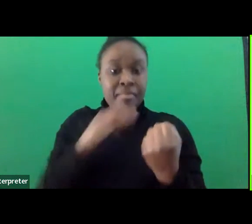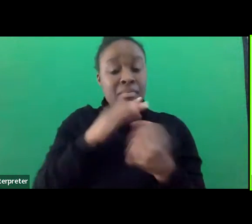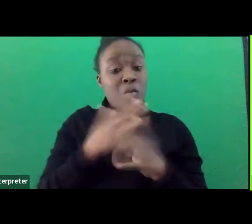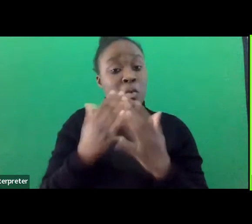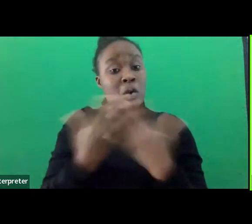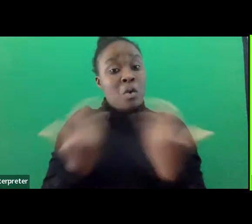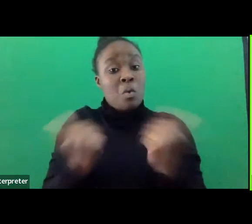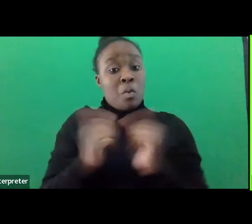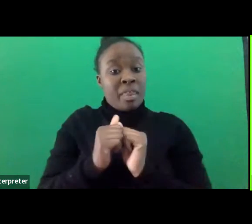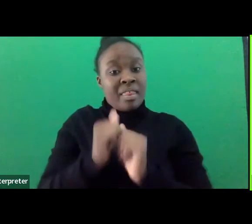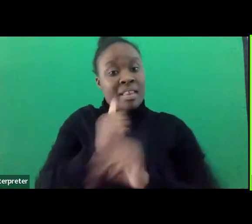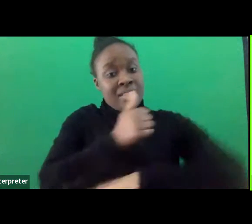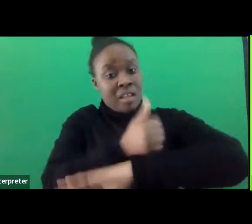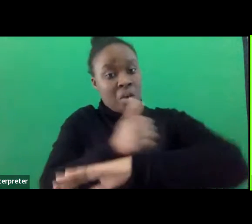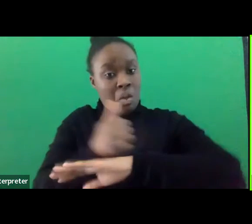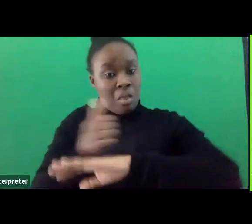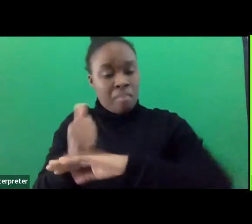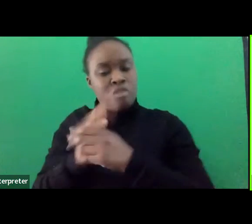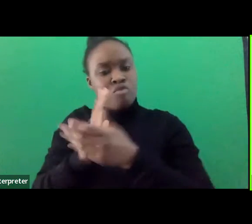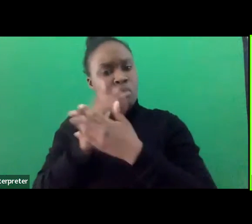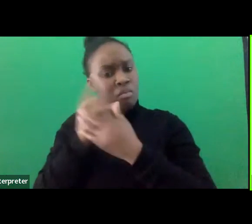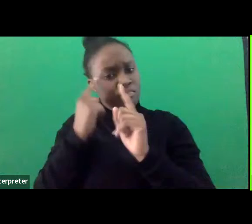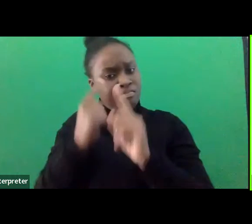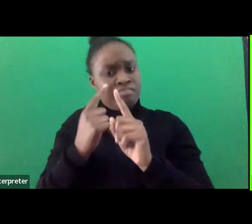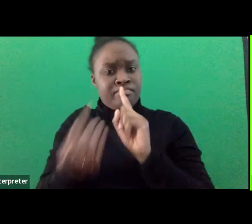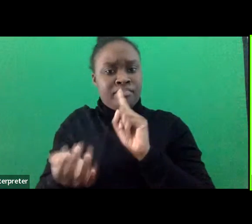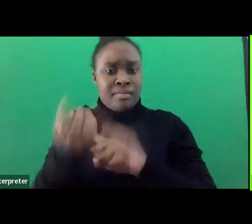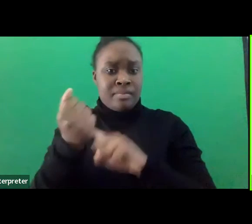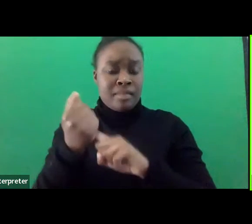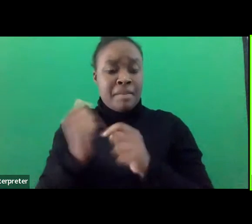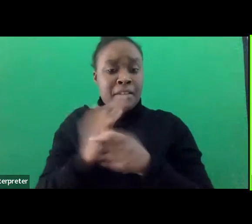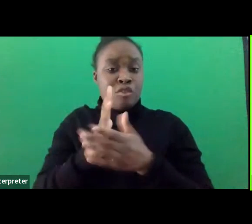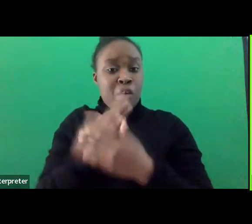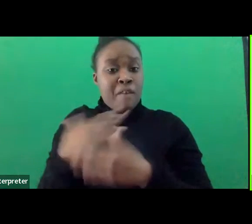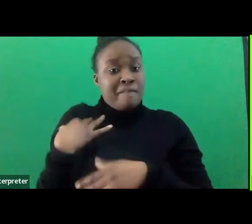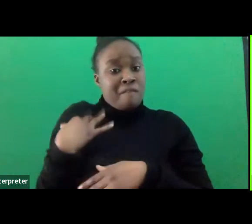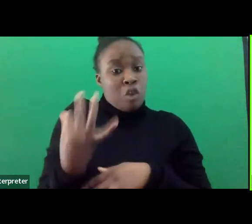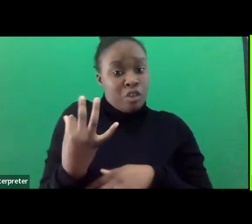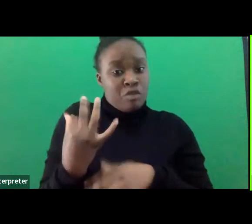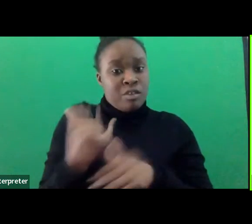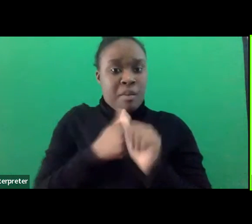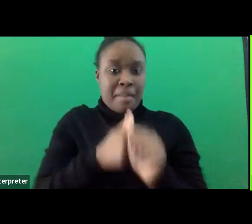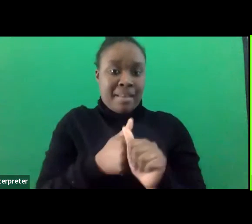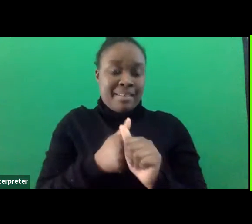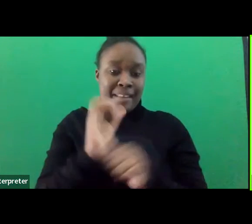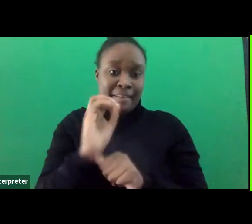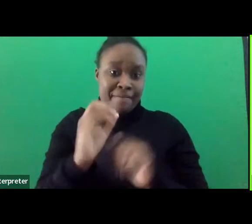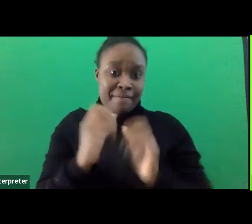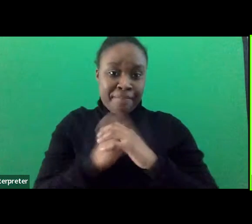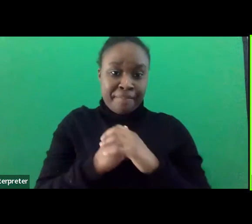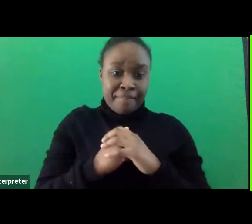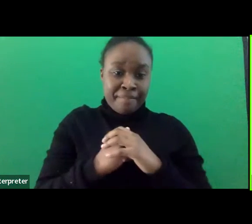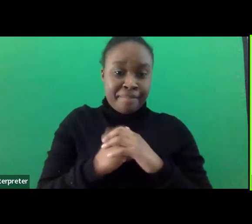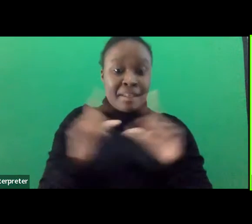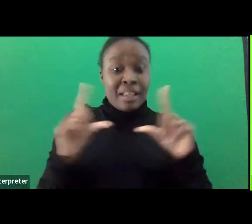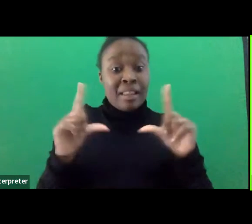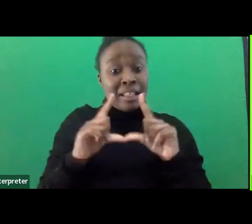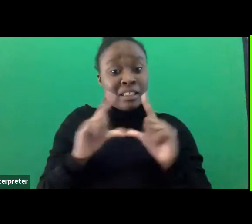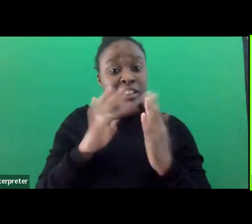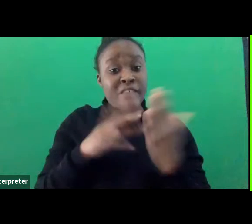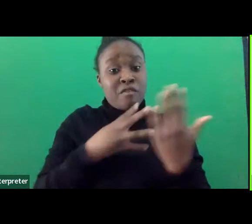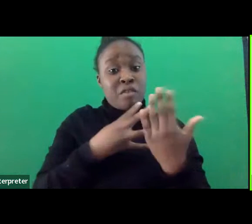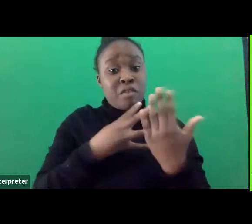to achieve our intent of improving voluntary compliance. The licensing framework is an